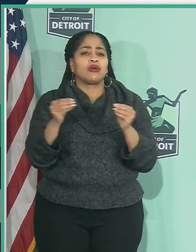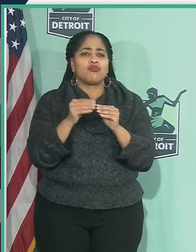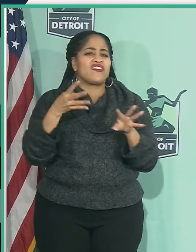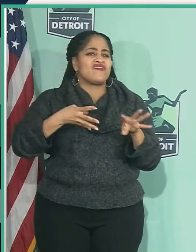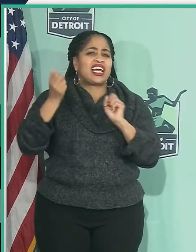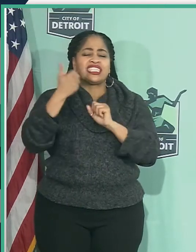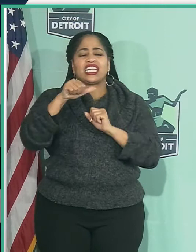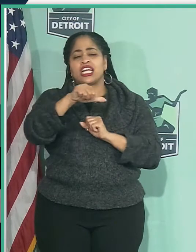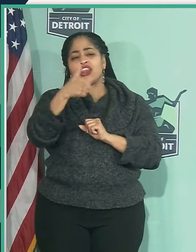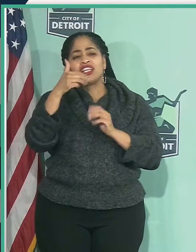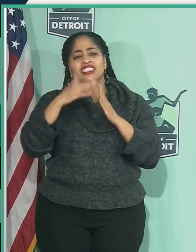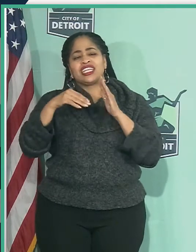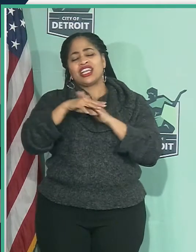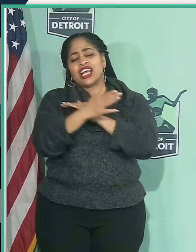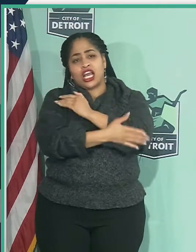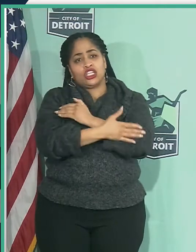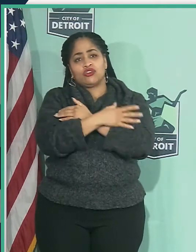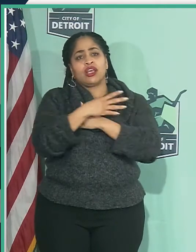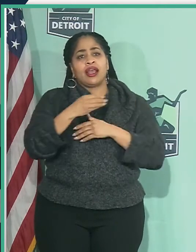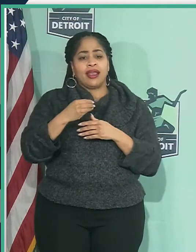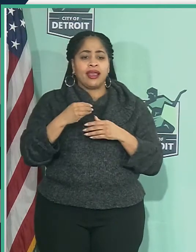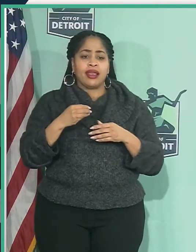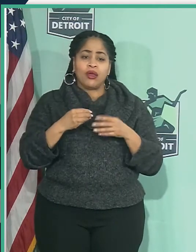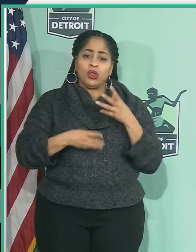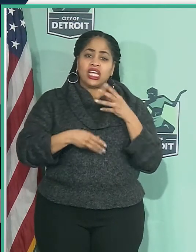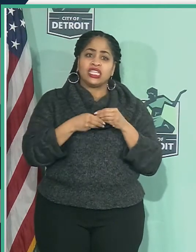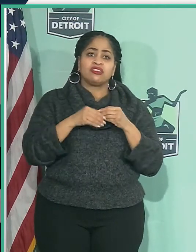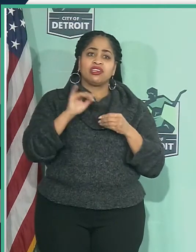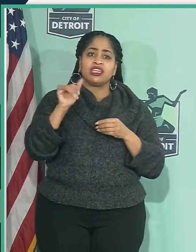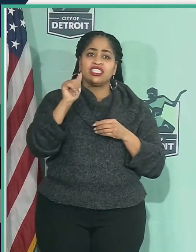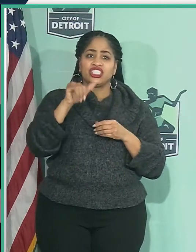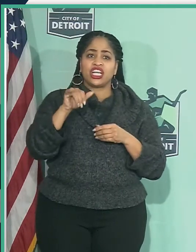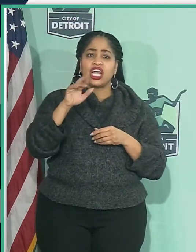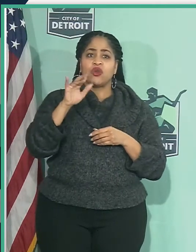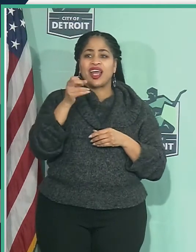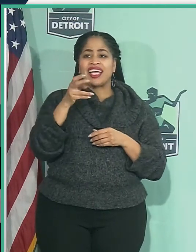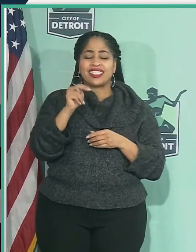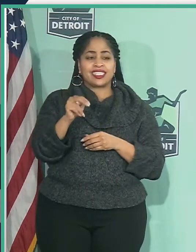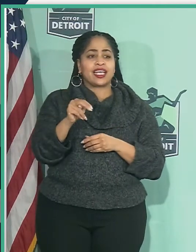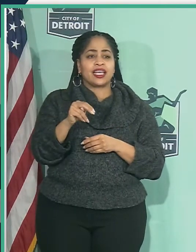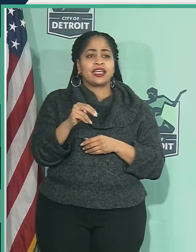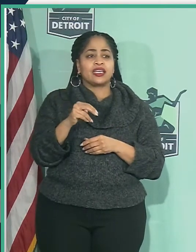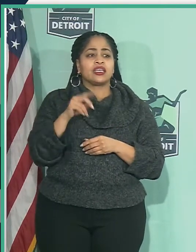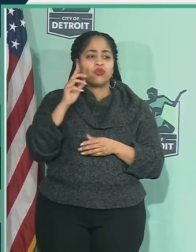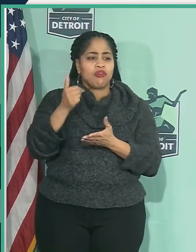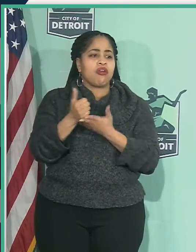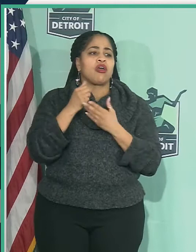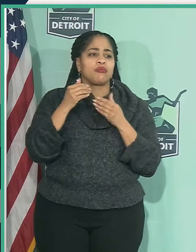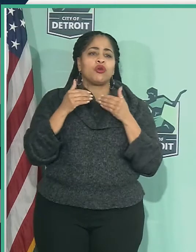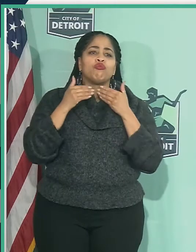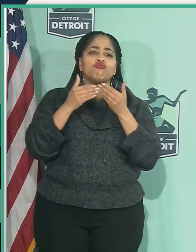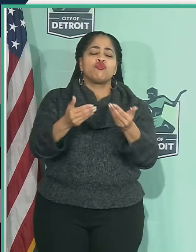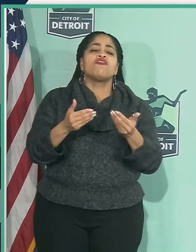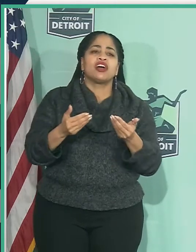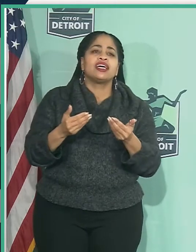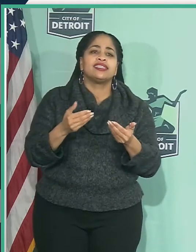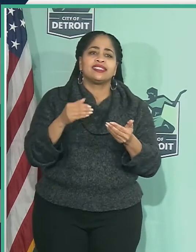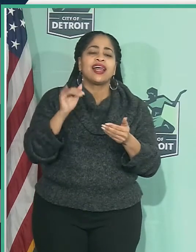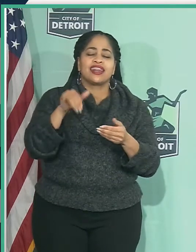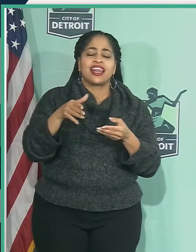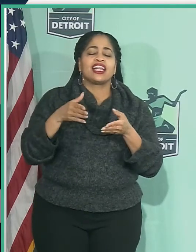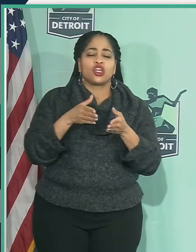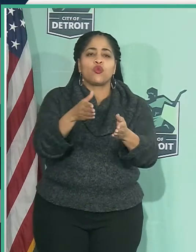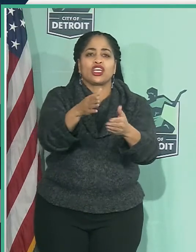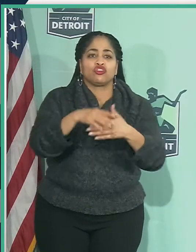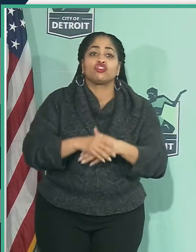than any other city in the country, and the addition of Jay Rising and Iris Taylor today is going to help move us in that